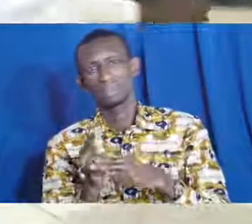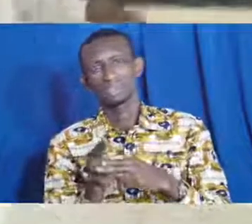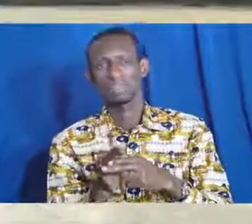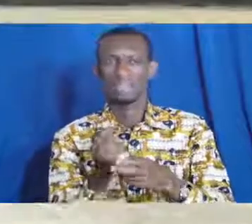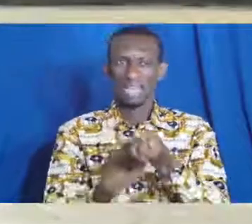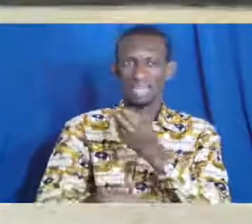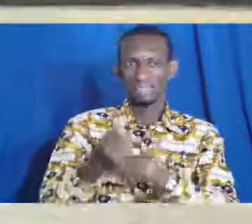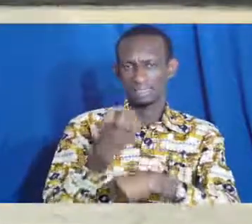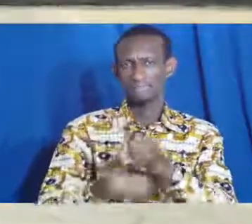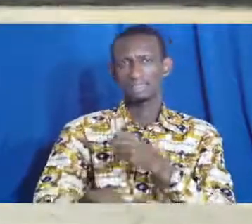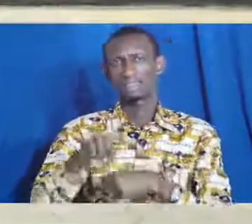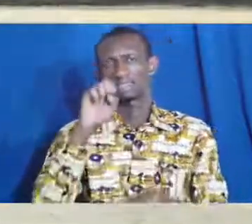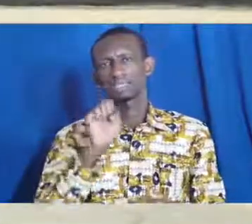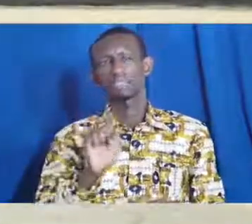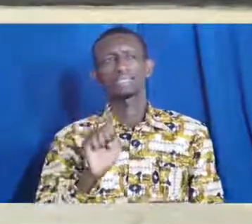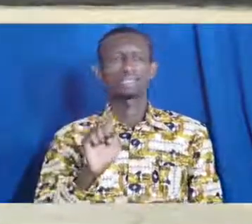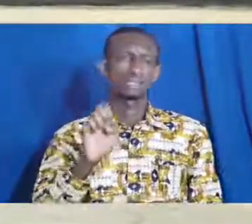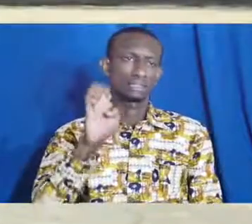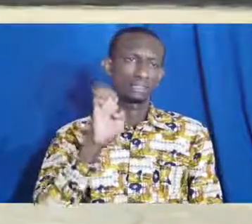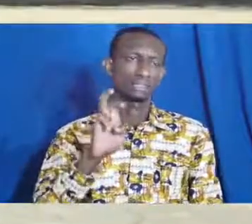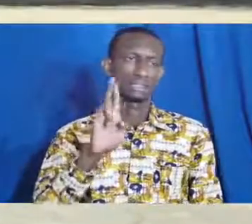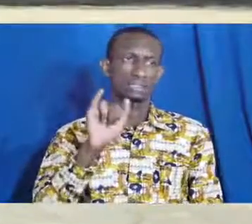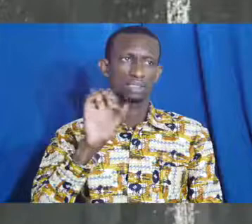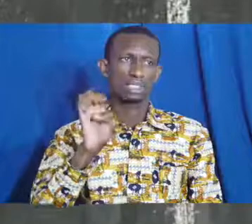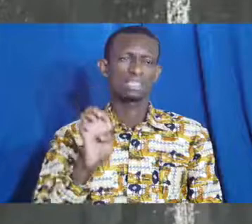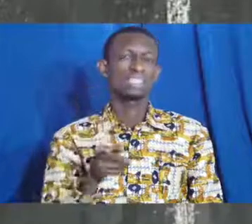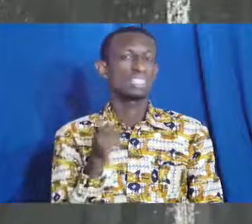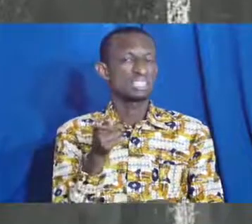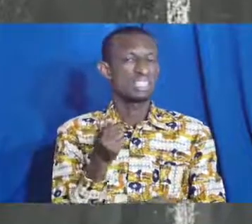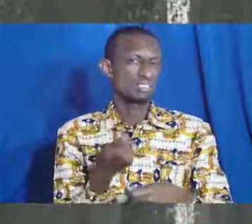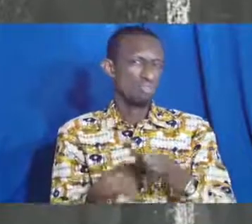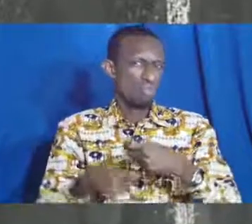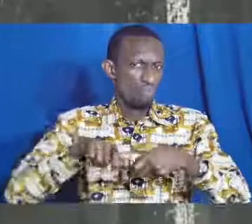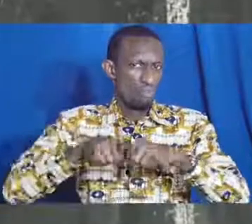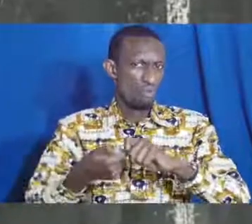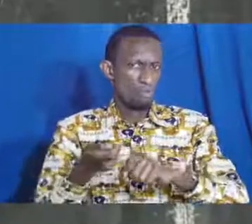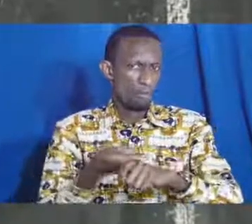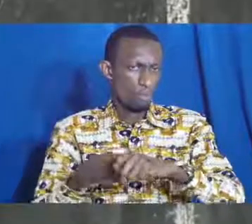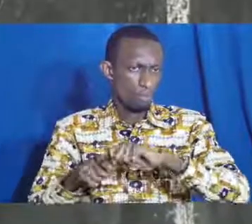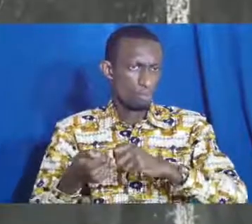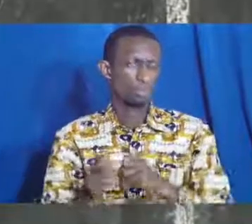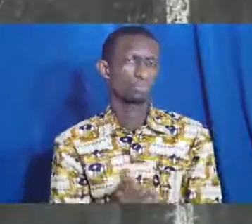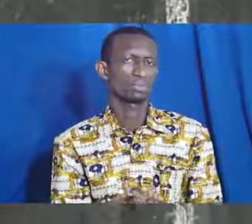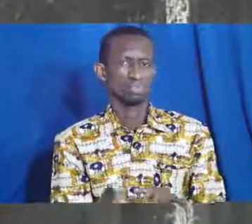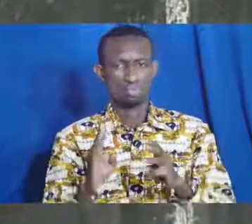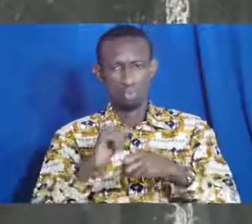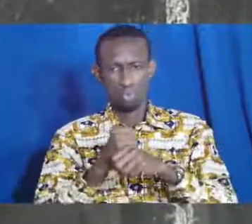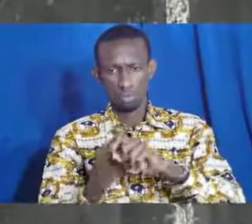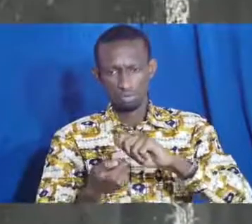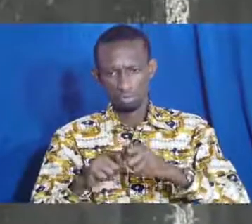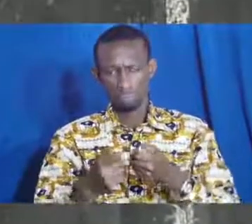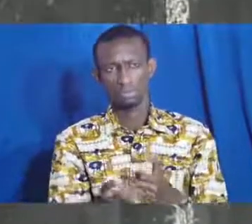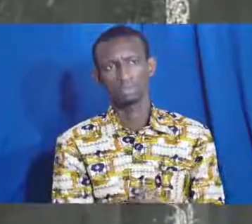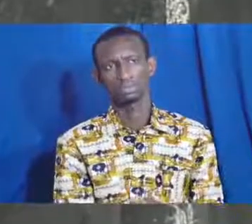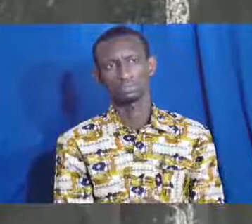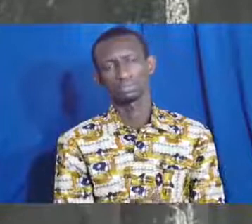So the activity series is the arrangement of metals in order of their reactivity,